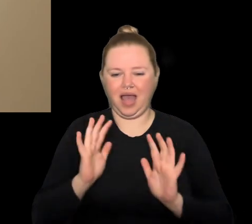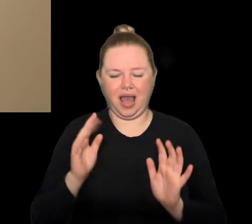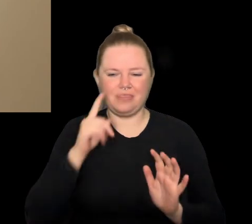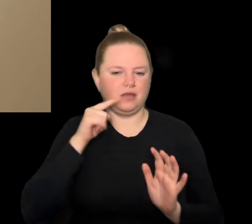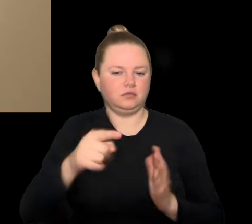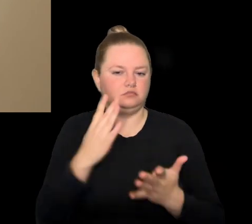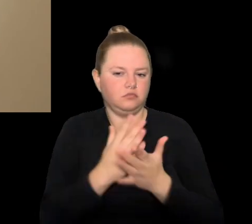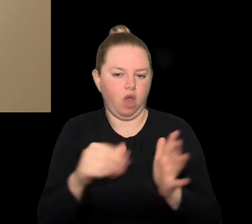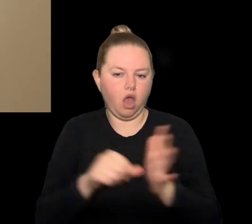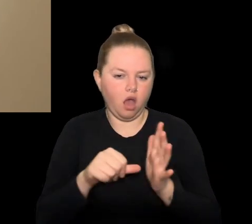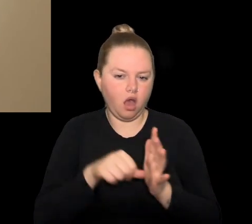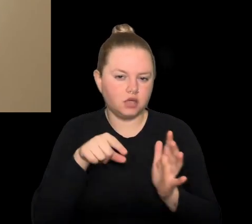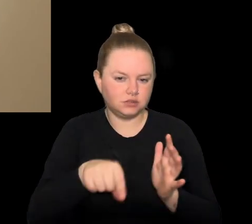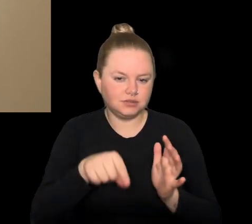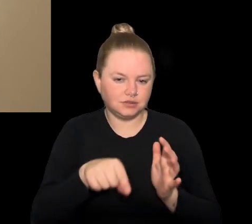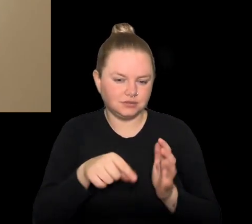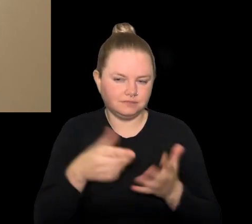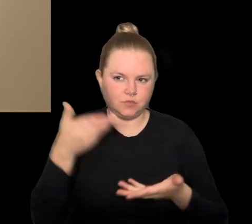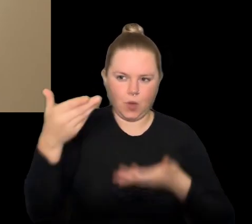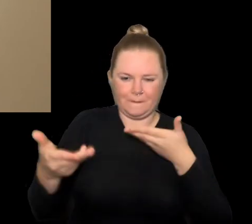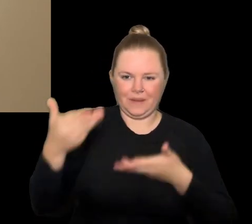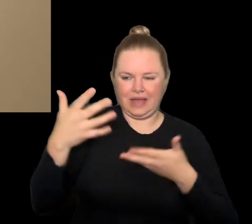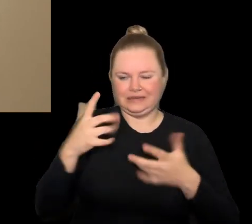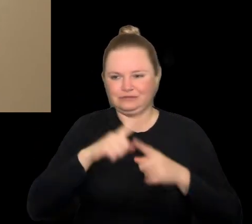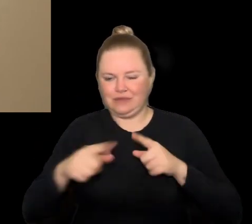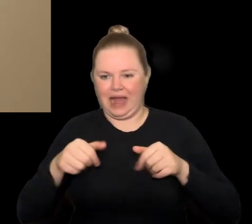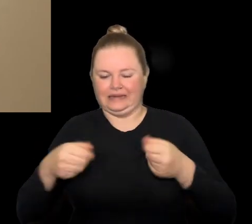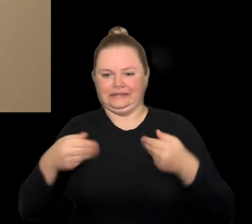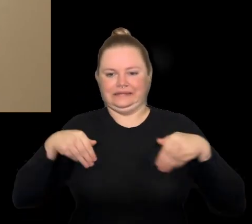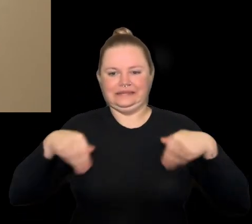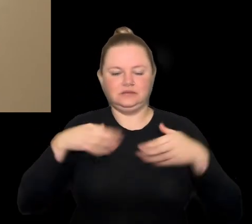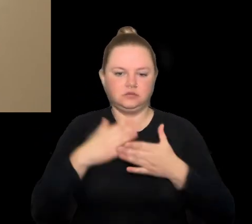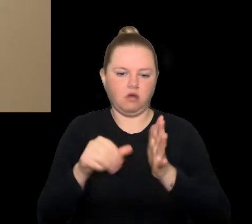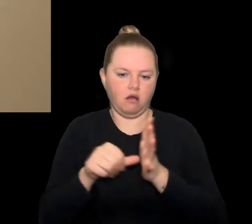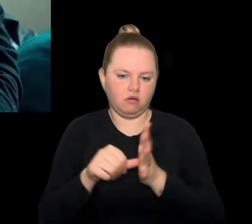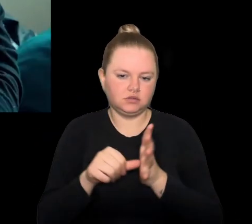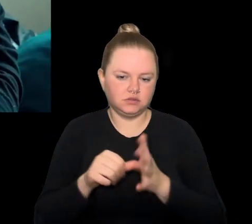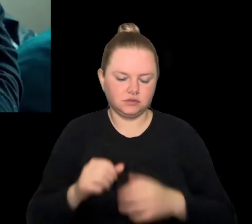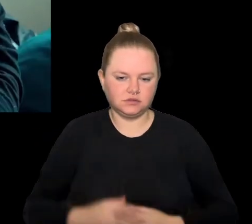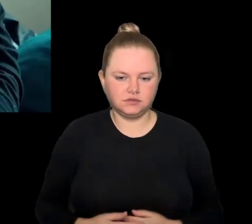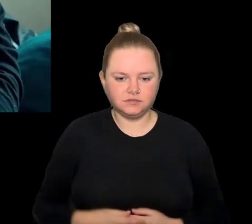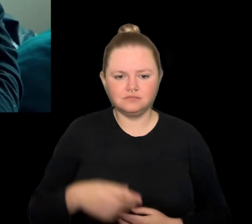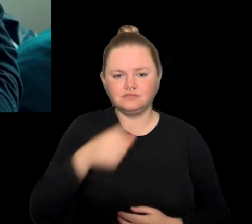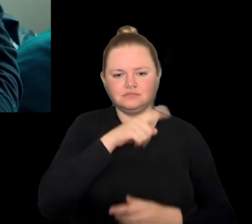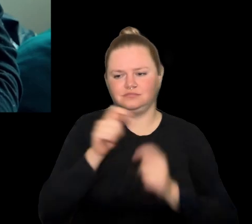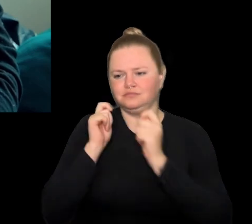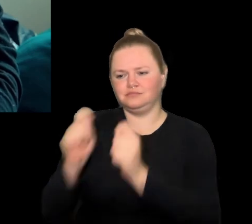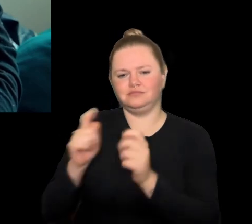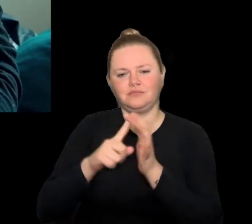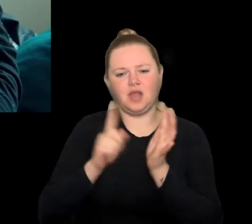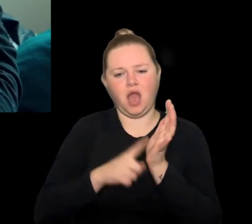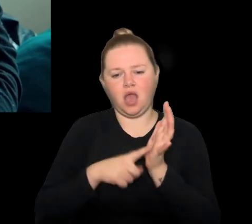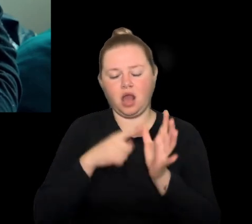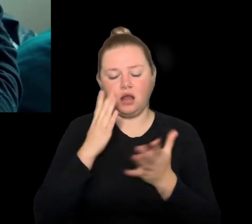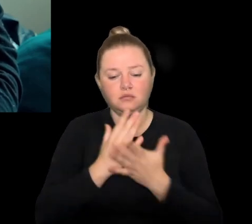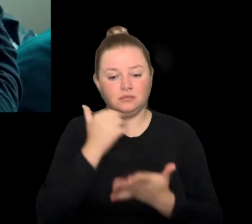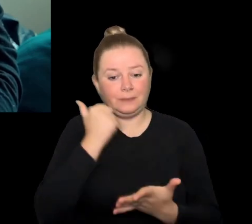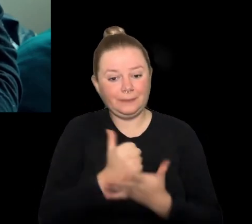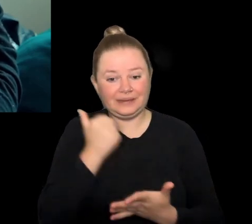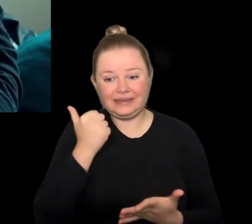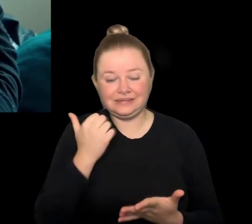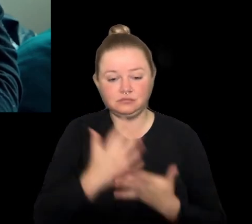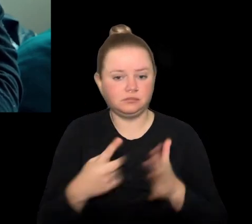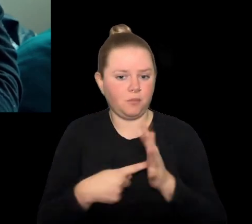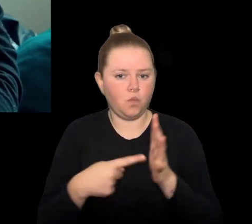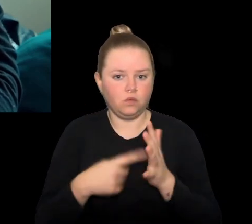be comparing yourself, I think that's really hard. And he just treats Ella amazing. I think it's so